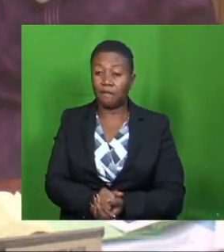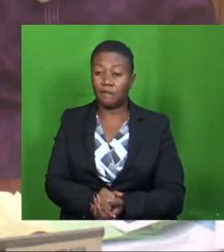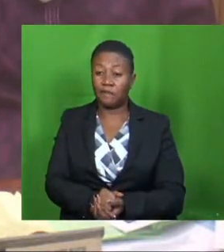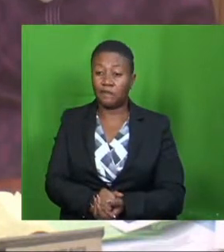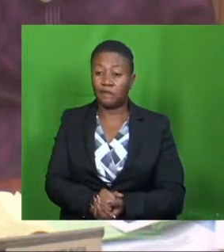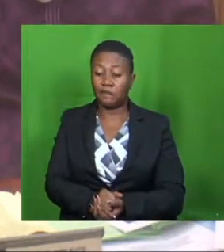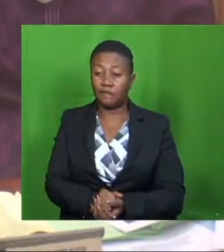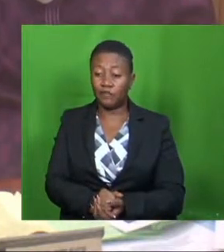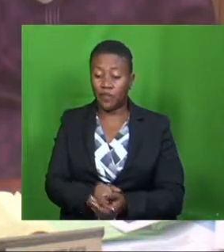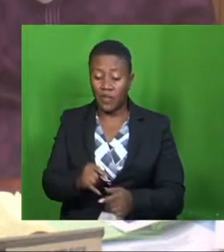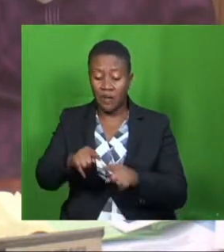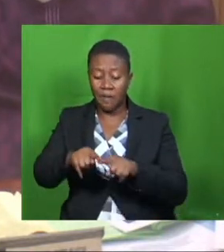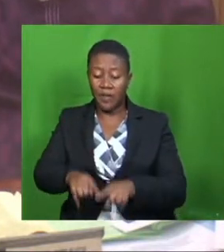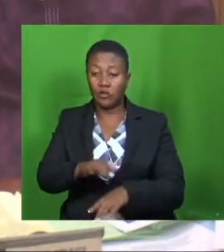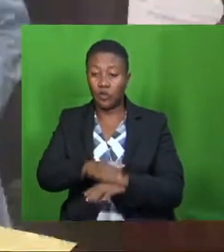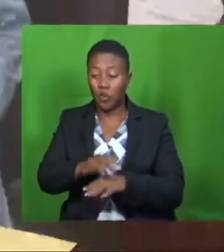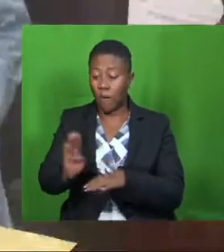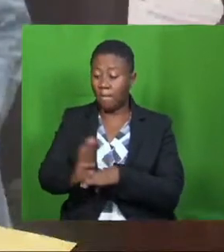is required to do.